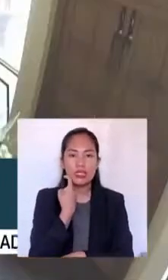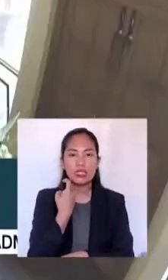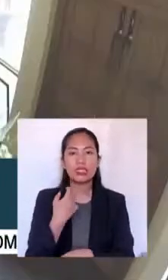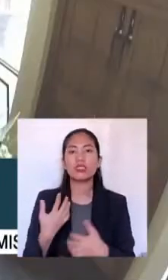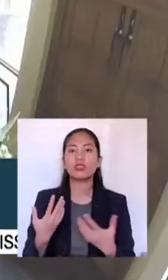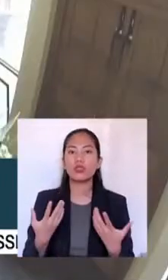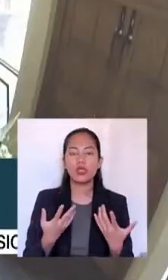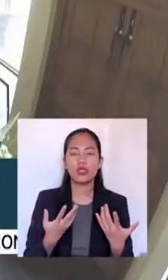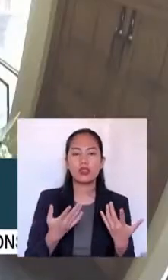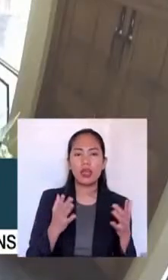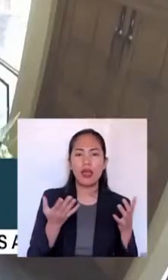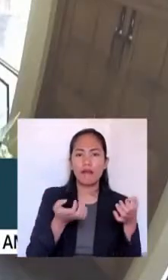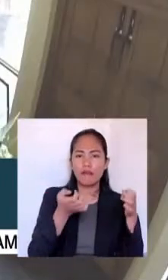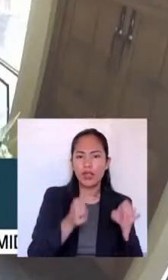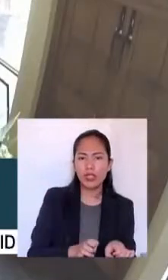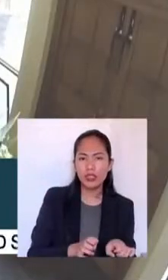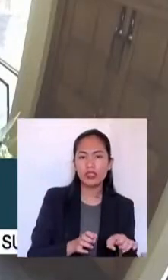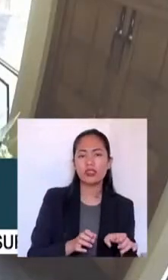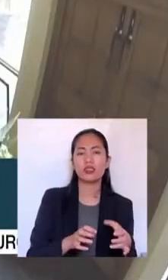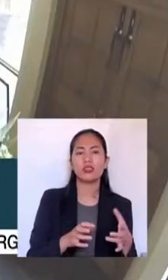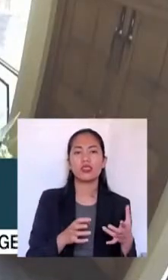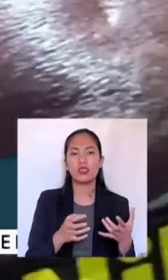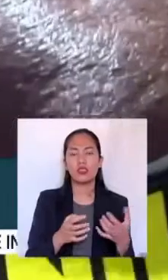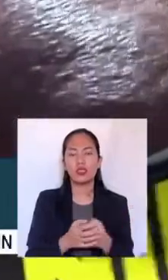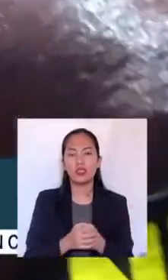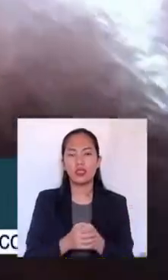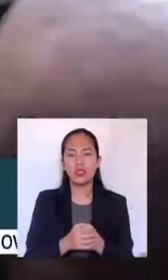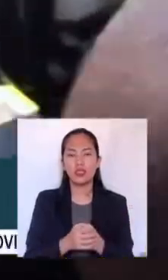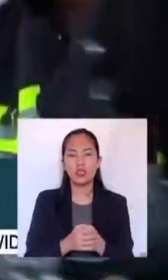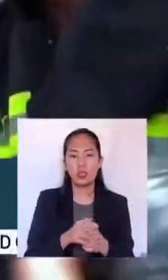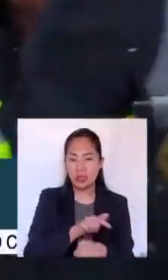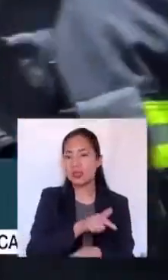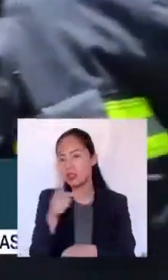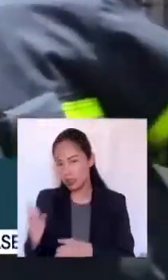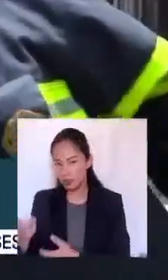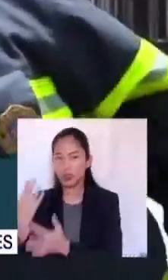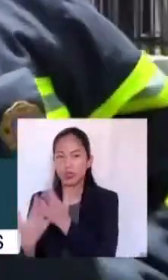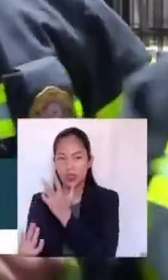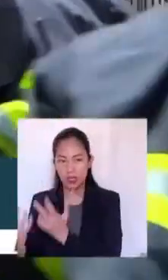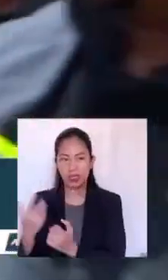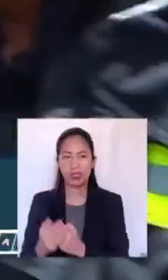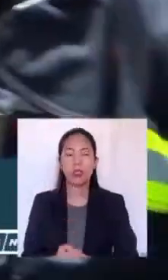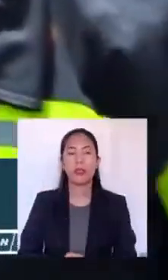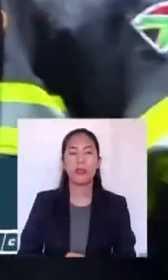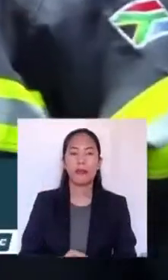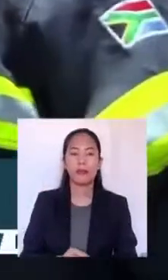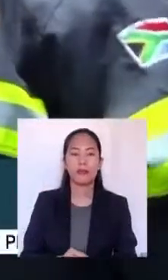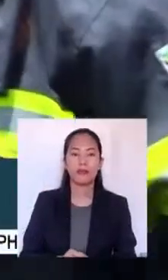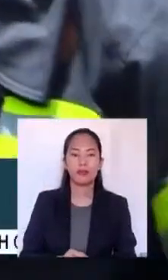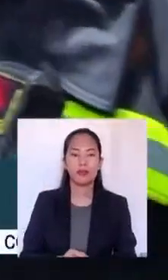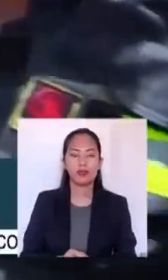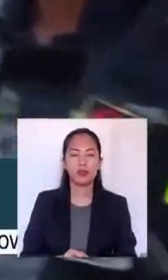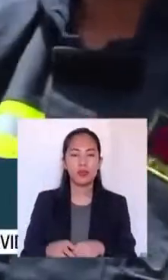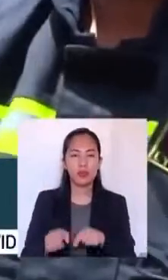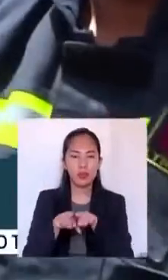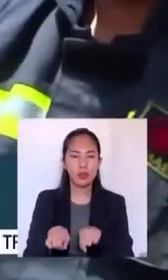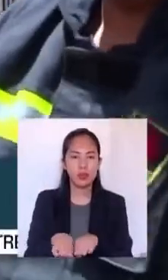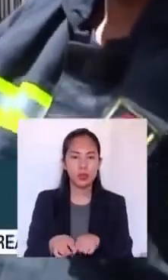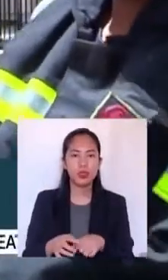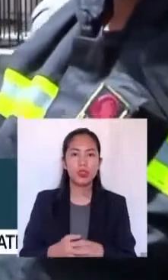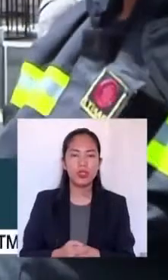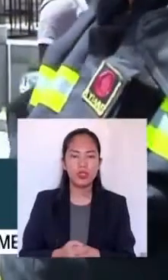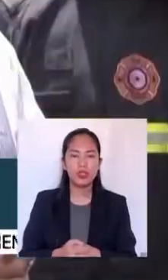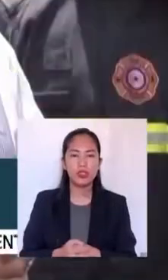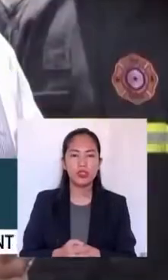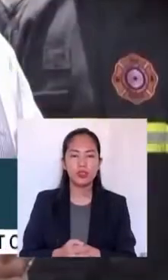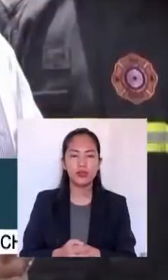a stone's throw away from where the fire happened. President Cyril Ramaphosa said the work of the parliament would carry on.